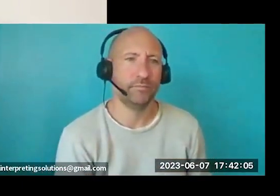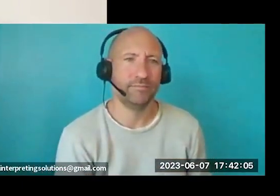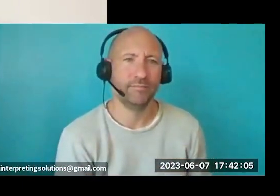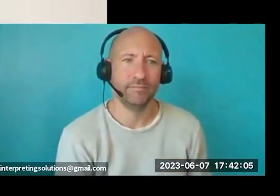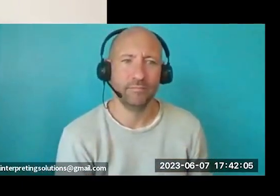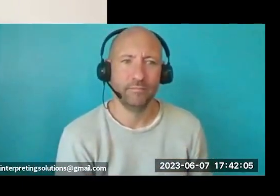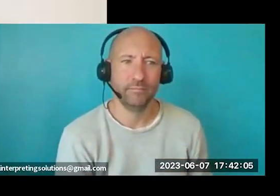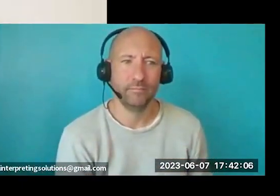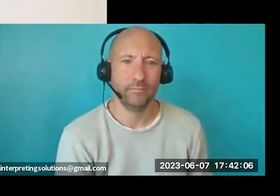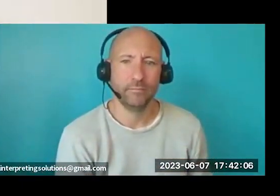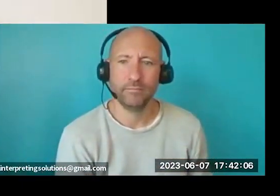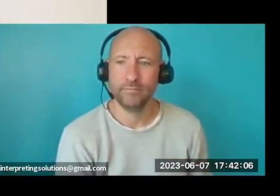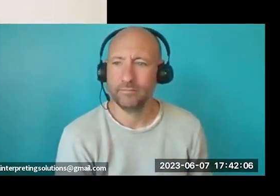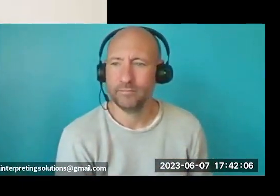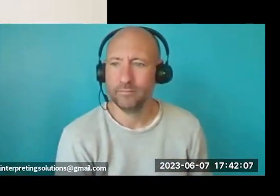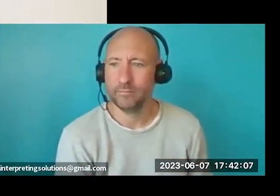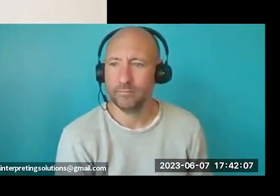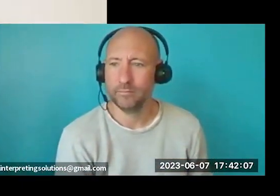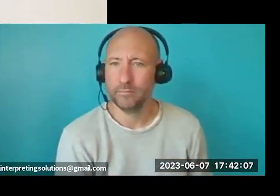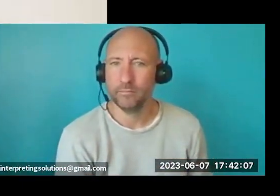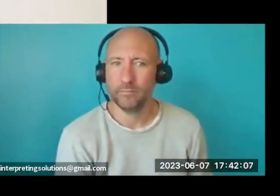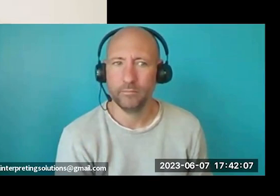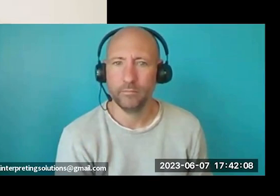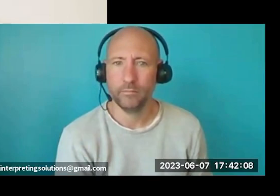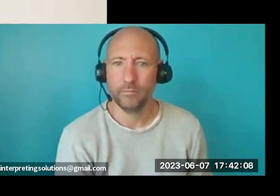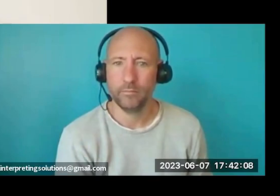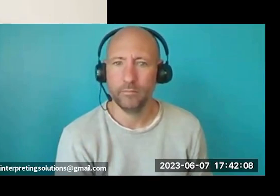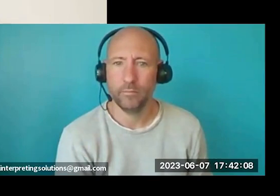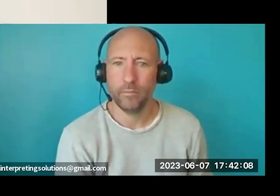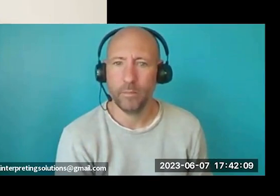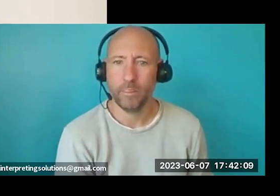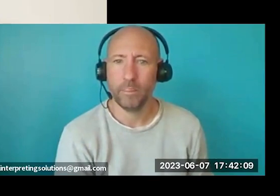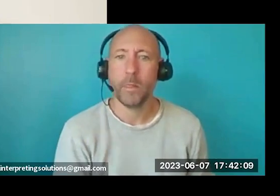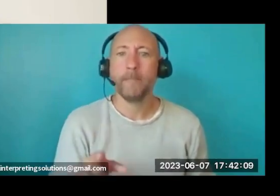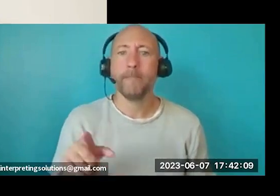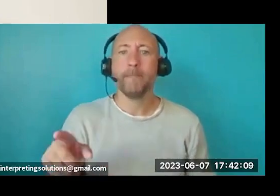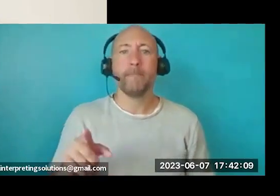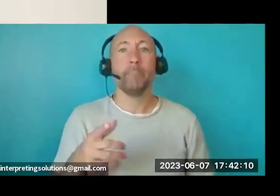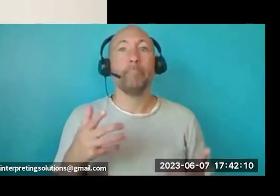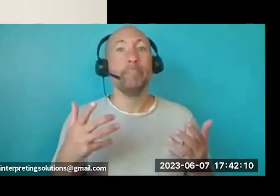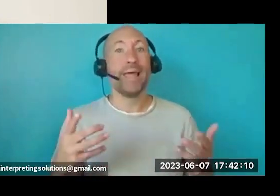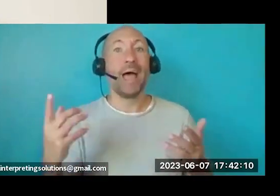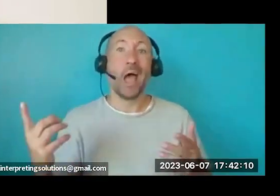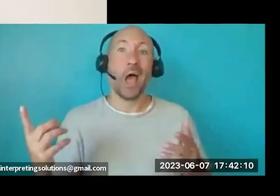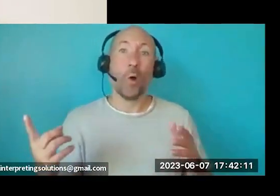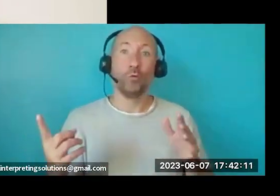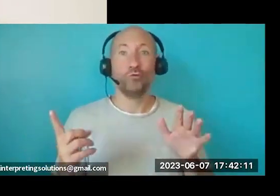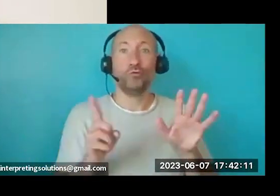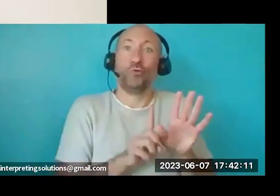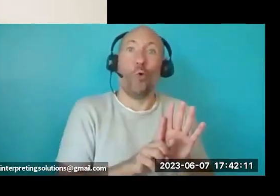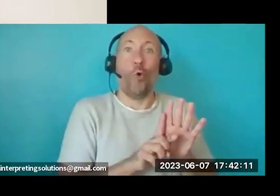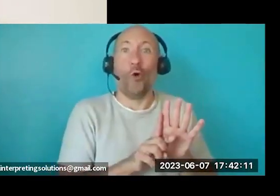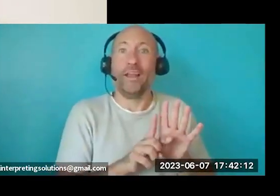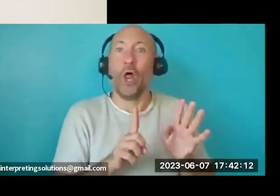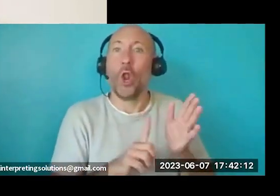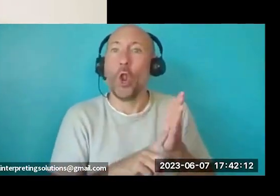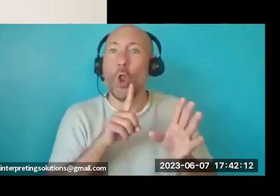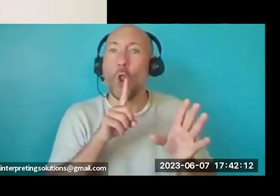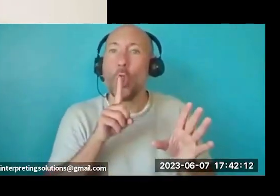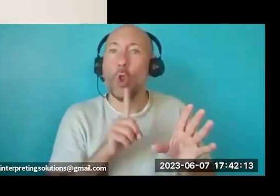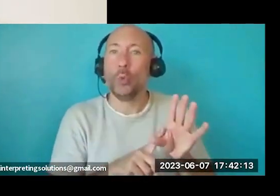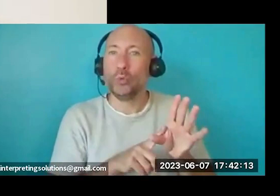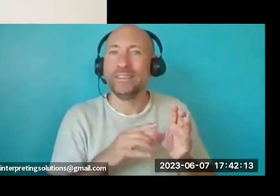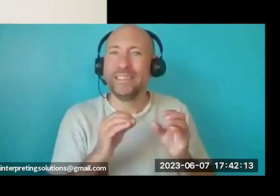I'm told that we have also Lucy Bennett with us. So,